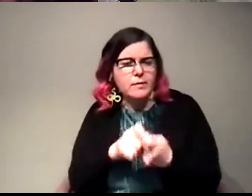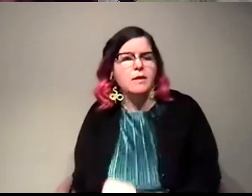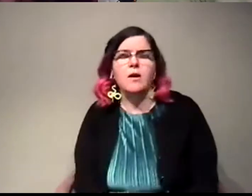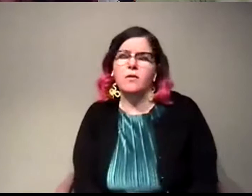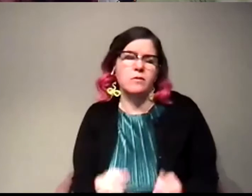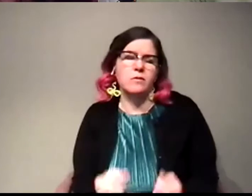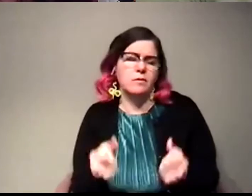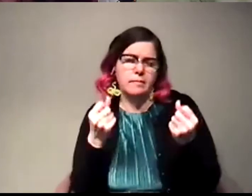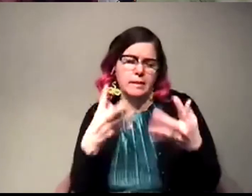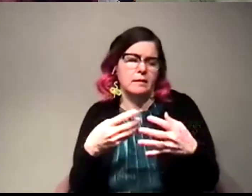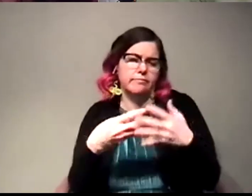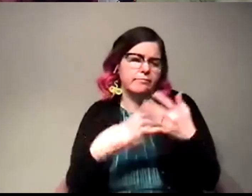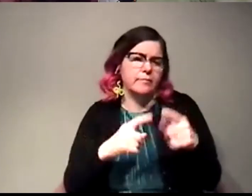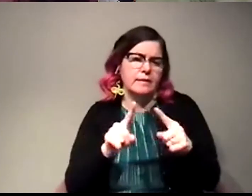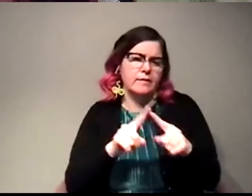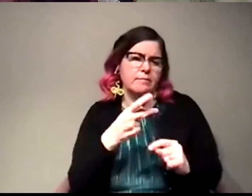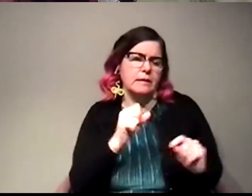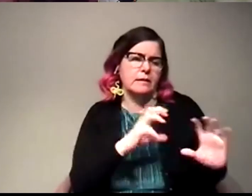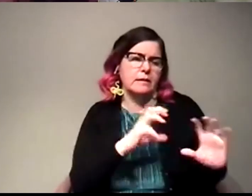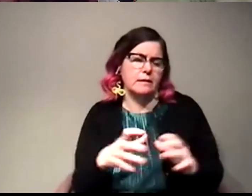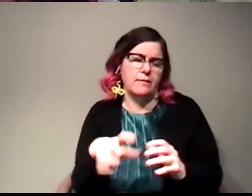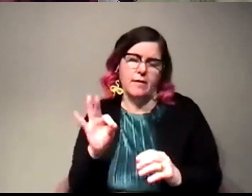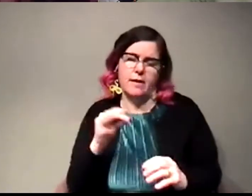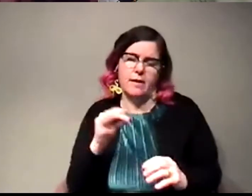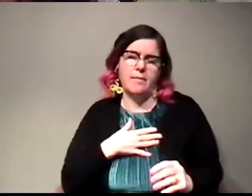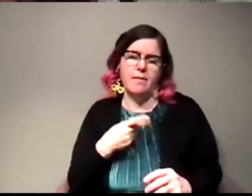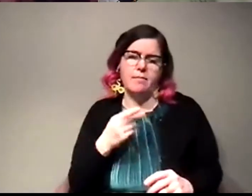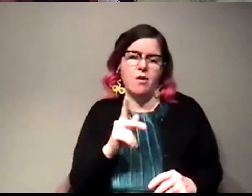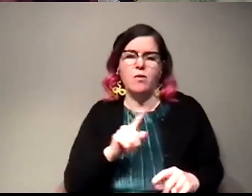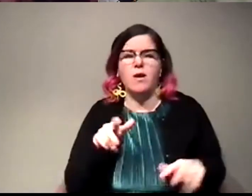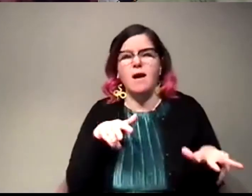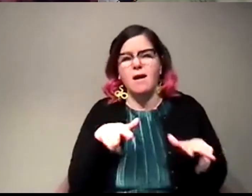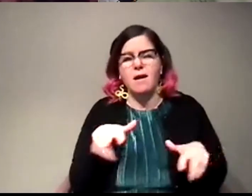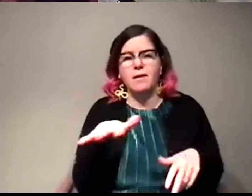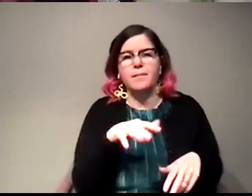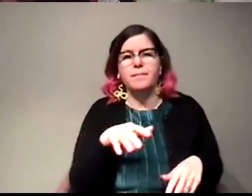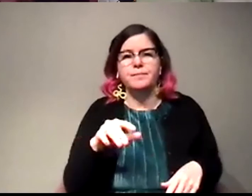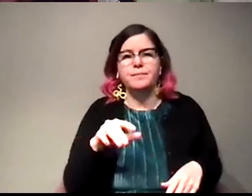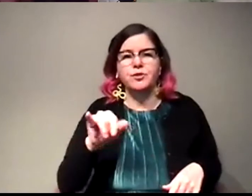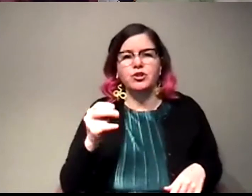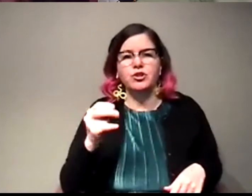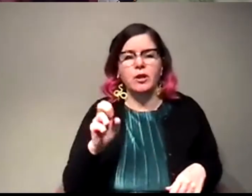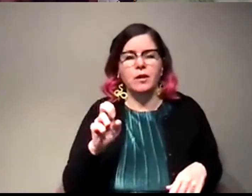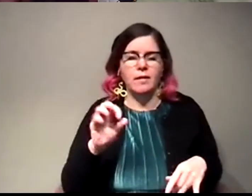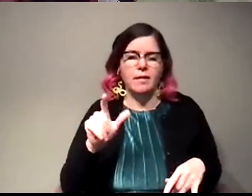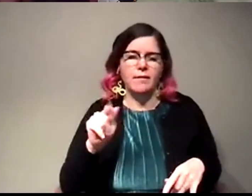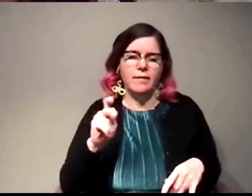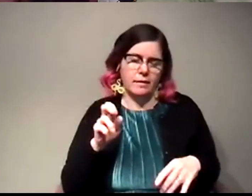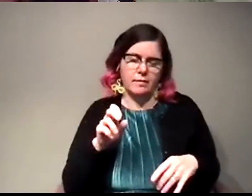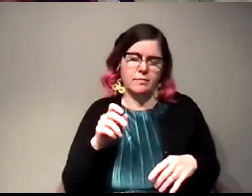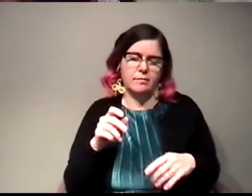different species that we can find in the park where I personally run the hikes, which is the Jean Lafitte Barataria Preserve right outside